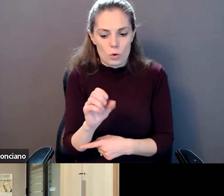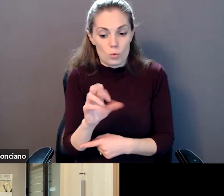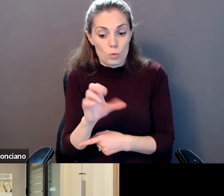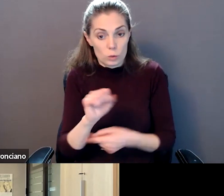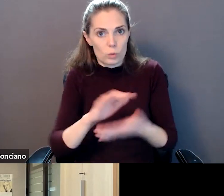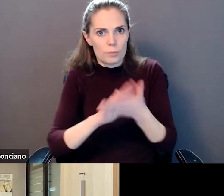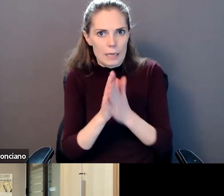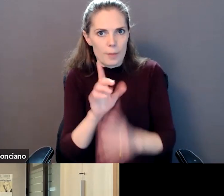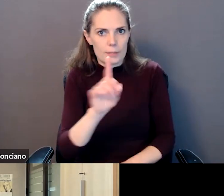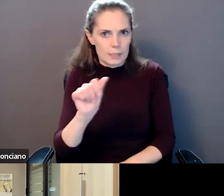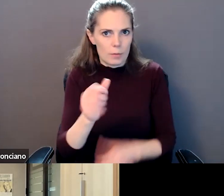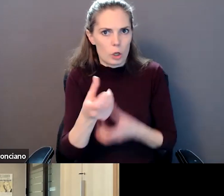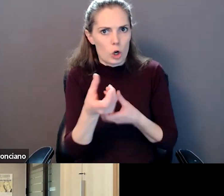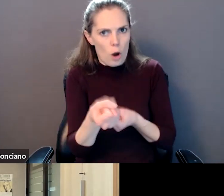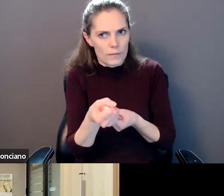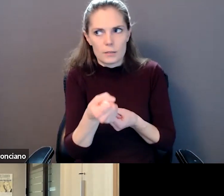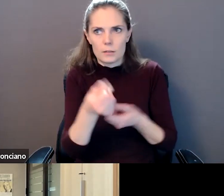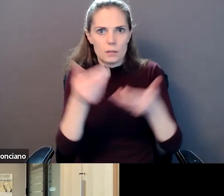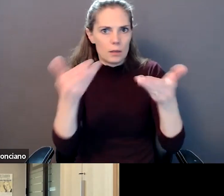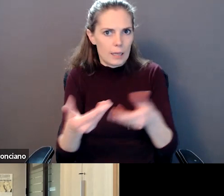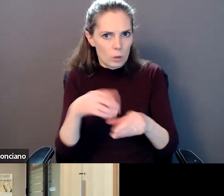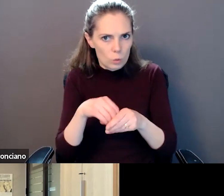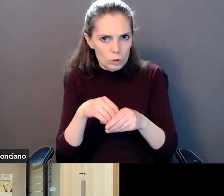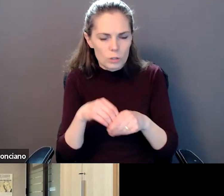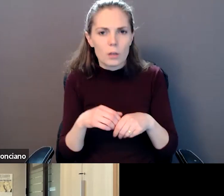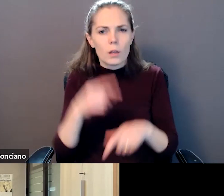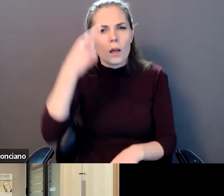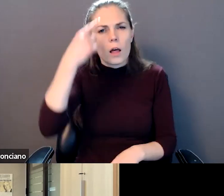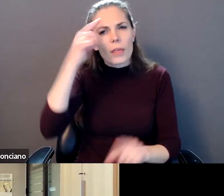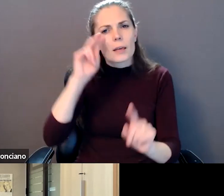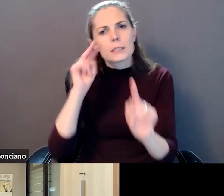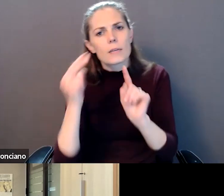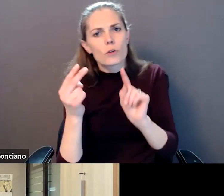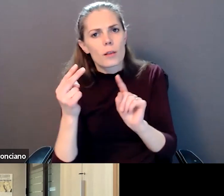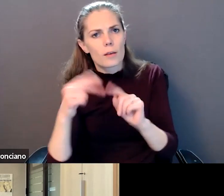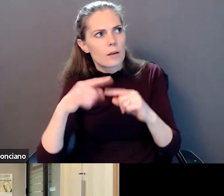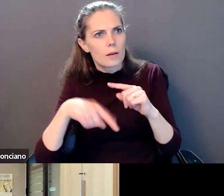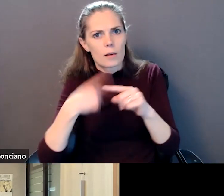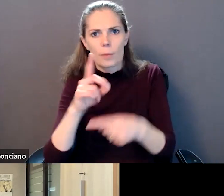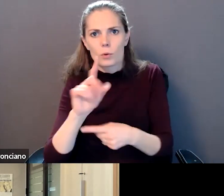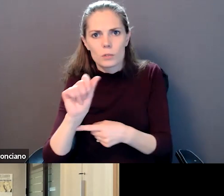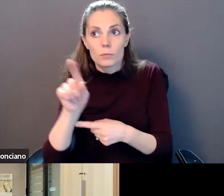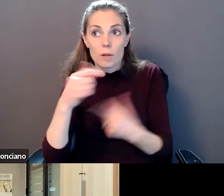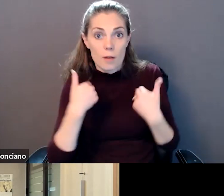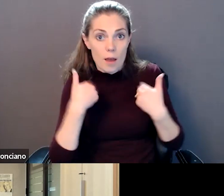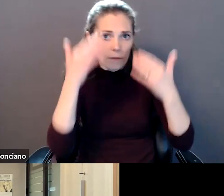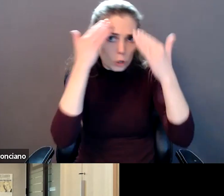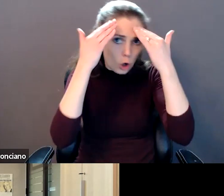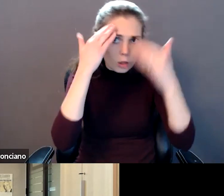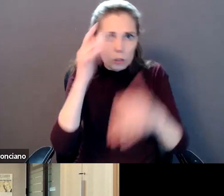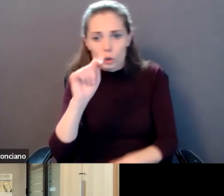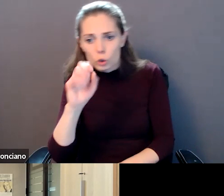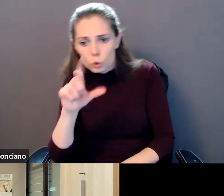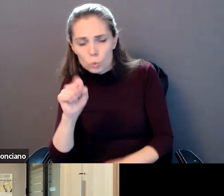inclusion. For example, thinking differently about disability and having the knowledge and tools to successfully attract and recruit and retain people